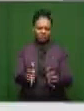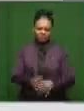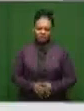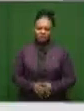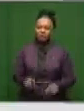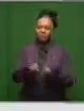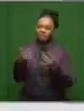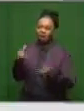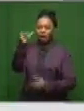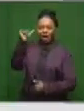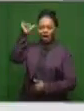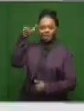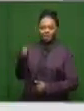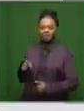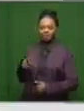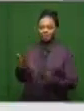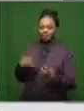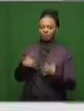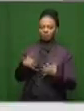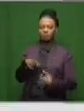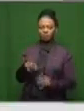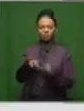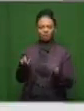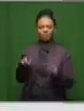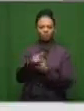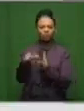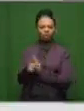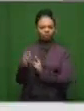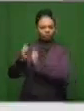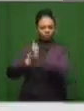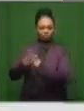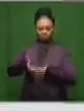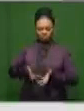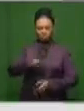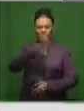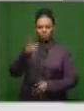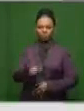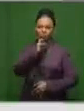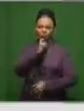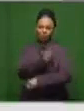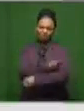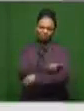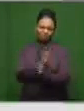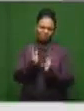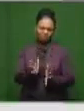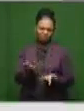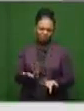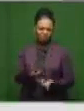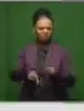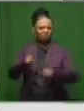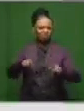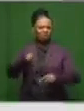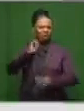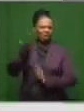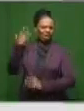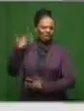but nonetheless we do have a tradition of of using vaccines. So what we want to do as we introduce this vaccine and